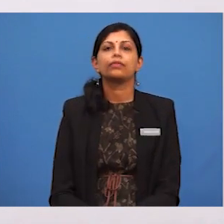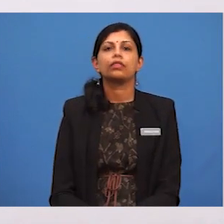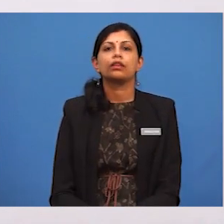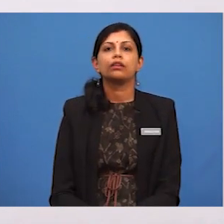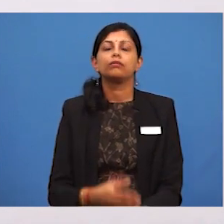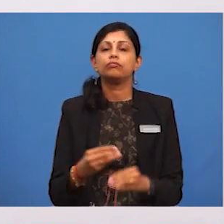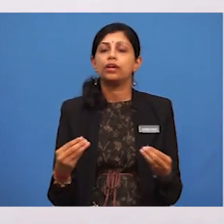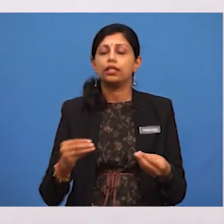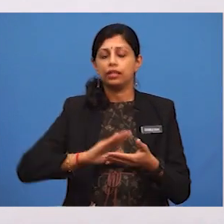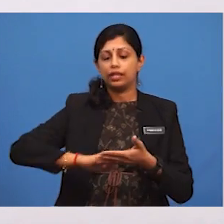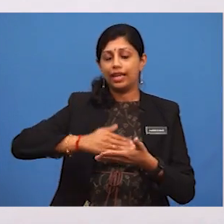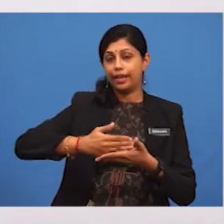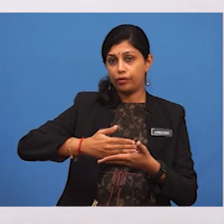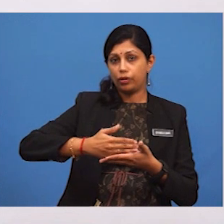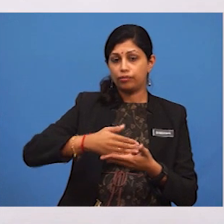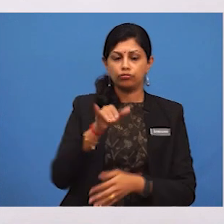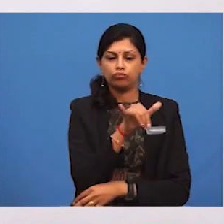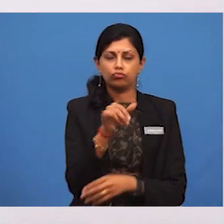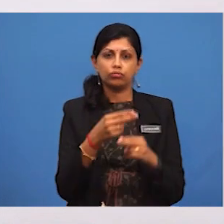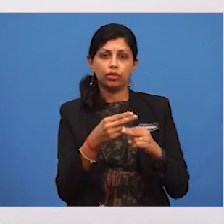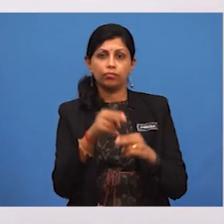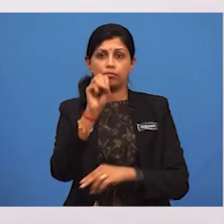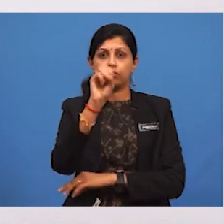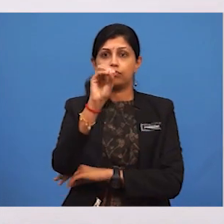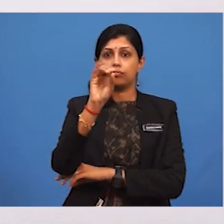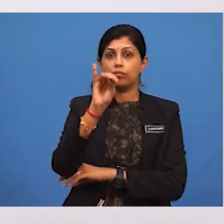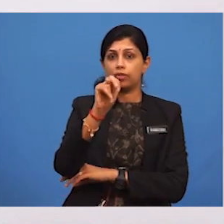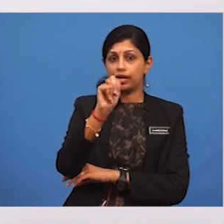the same manufacturer, Sonic Laptop.